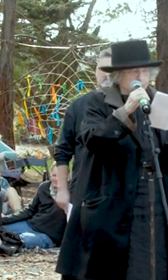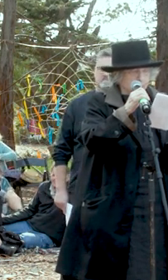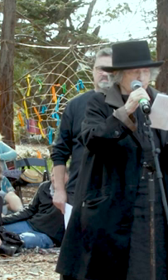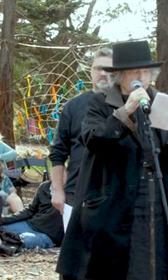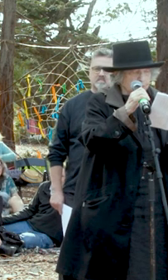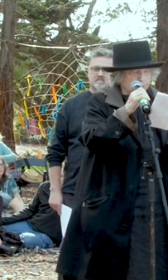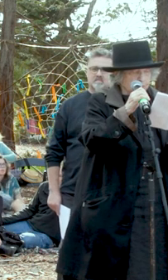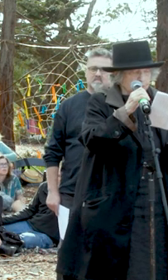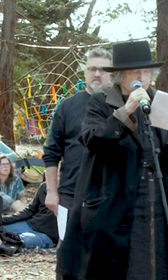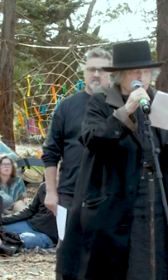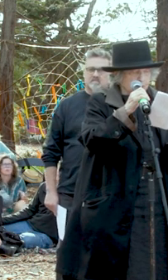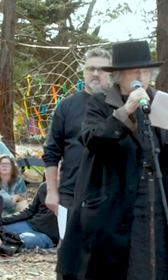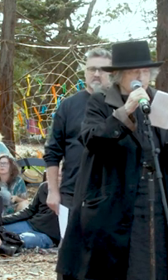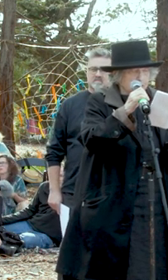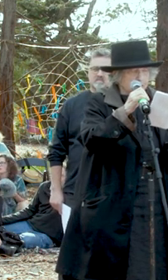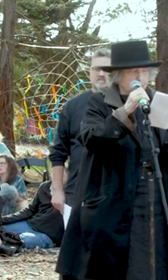Dan Worth.